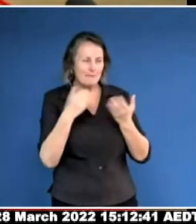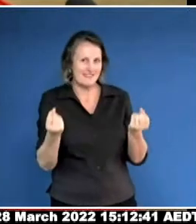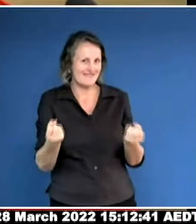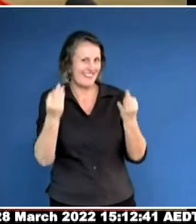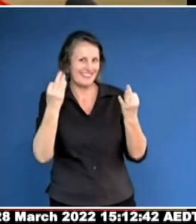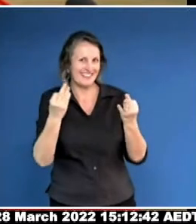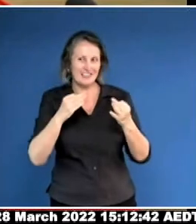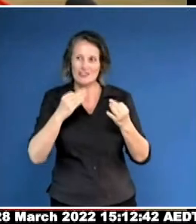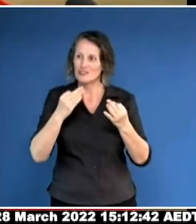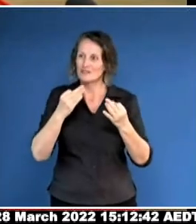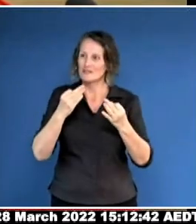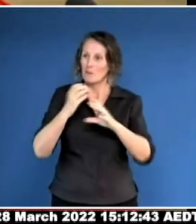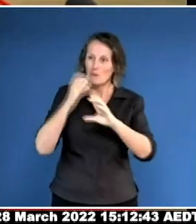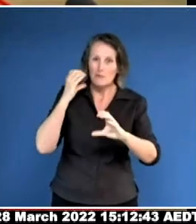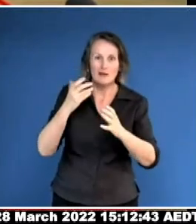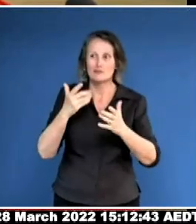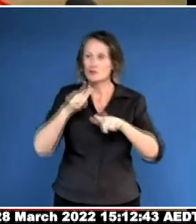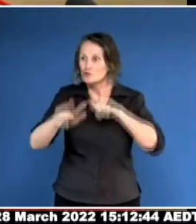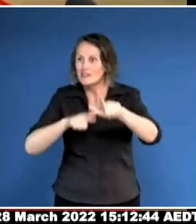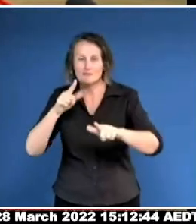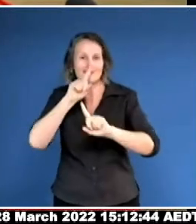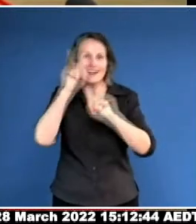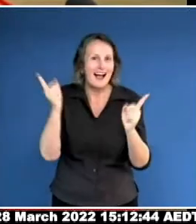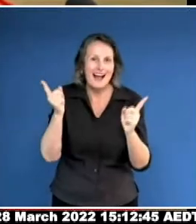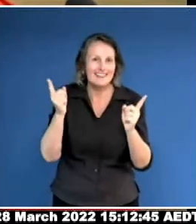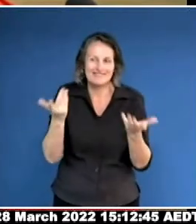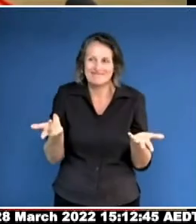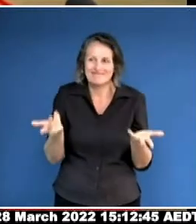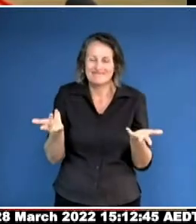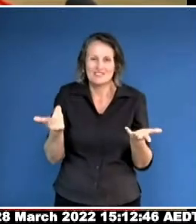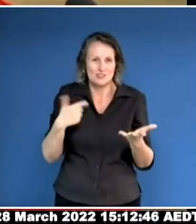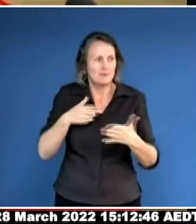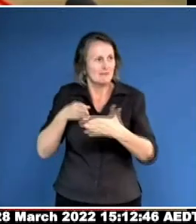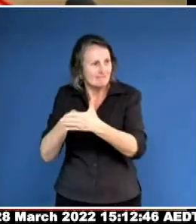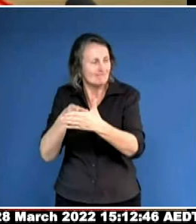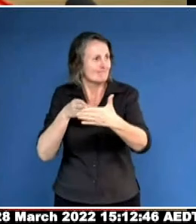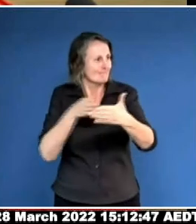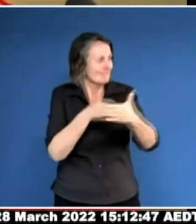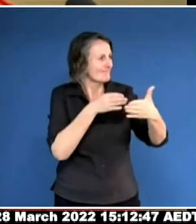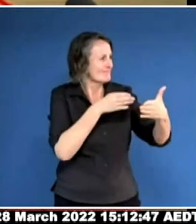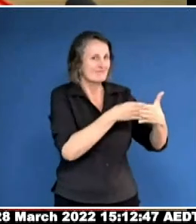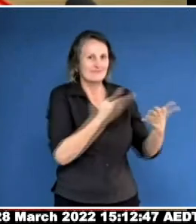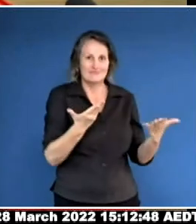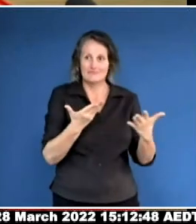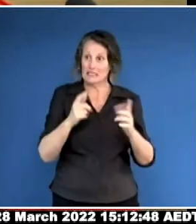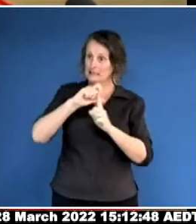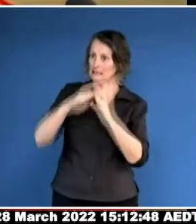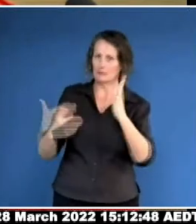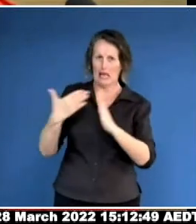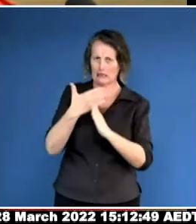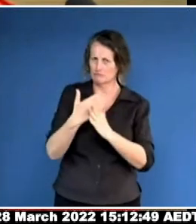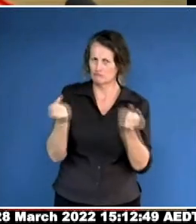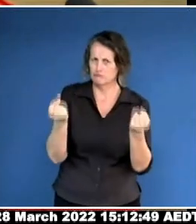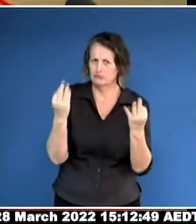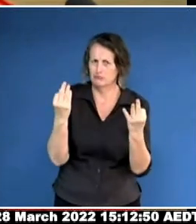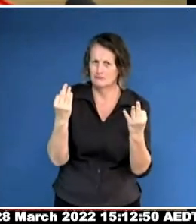were becoming increasingly inaccessible to me because there was no requirement to provide disability access,